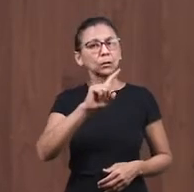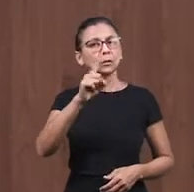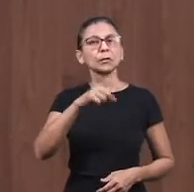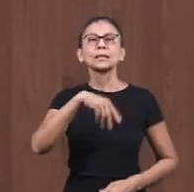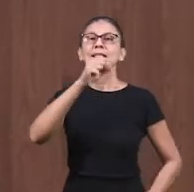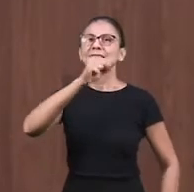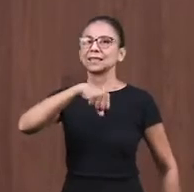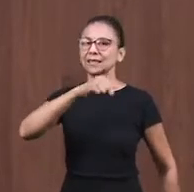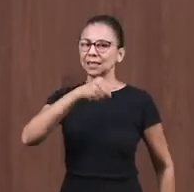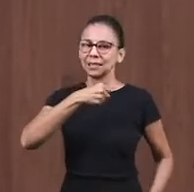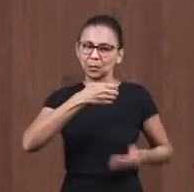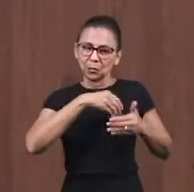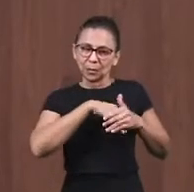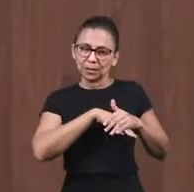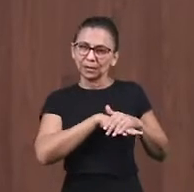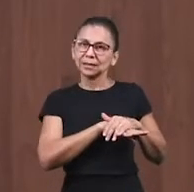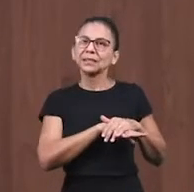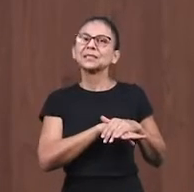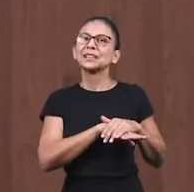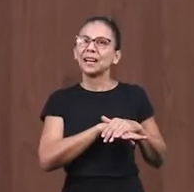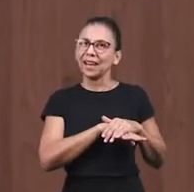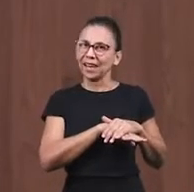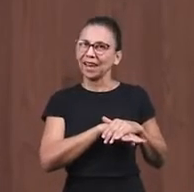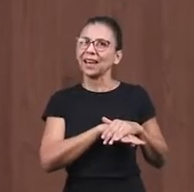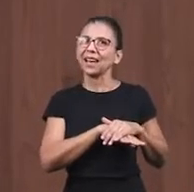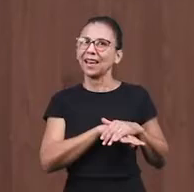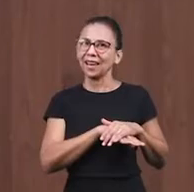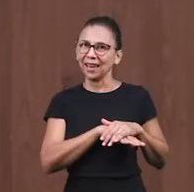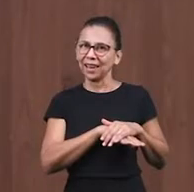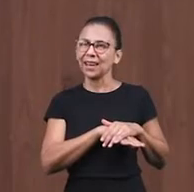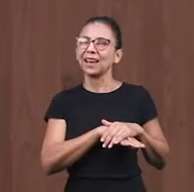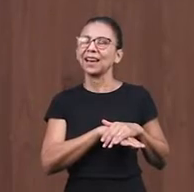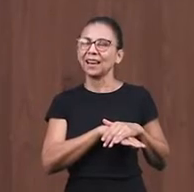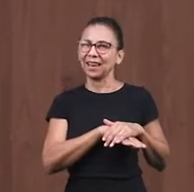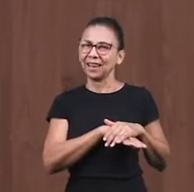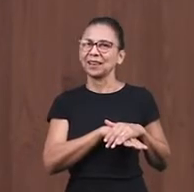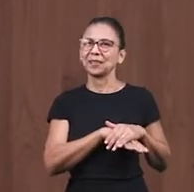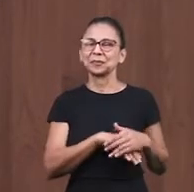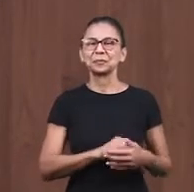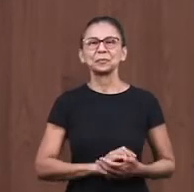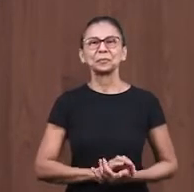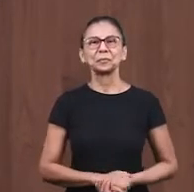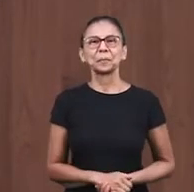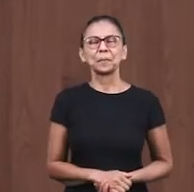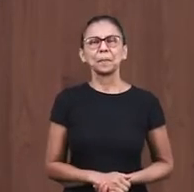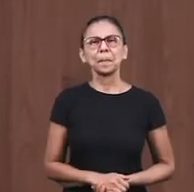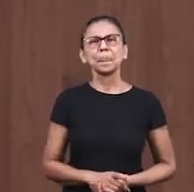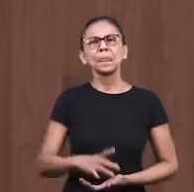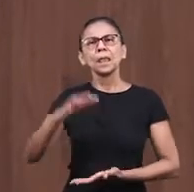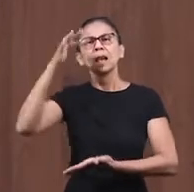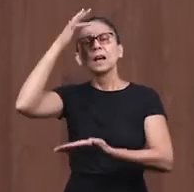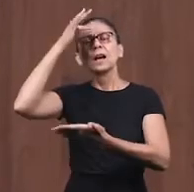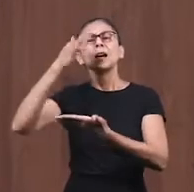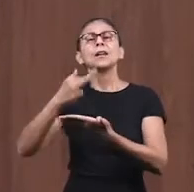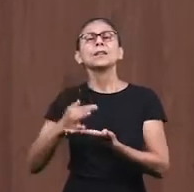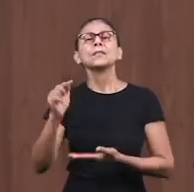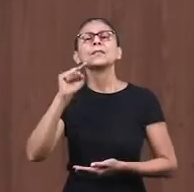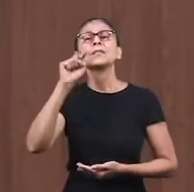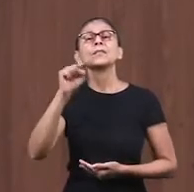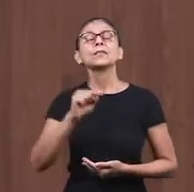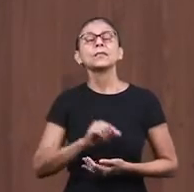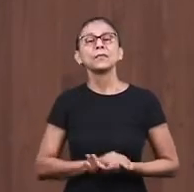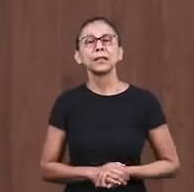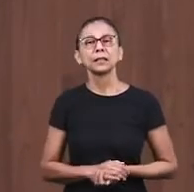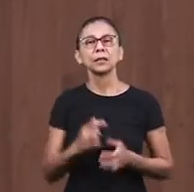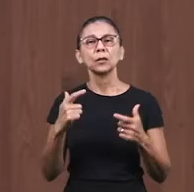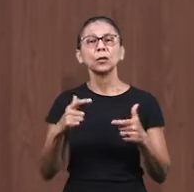no? Yes. We should keep it in our hearts. It's part of the good deposit. What about faith that